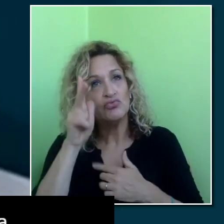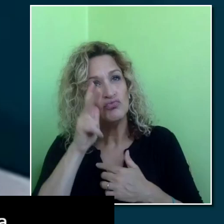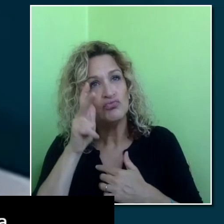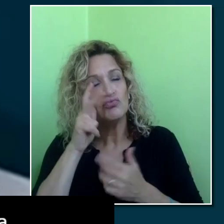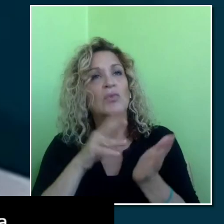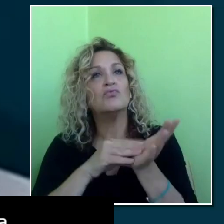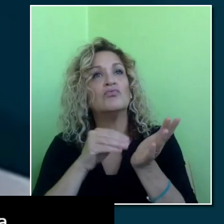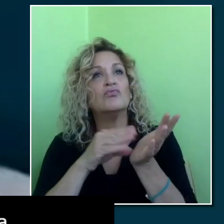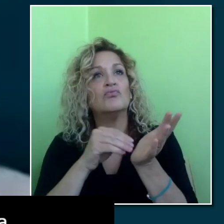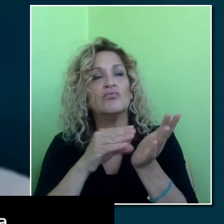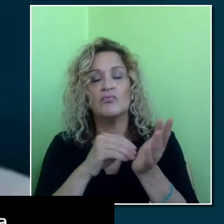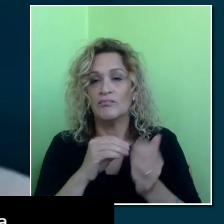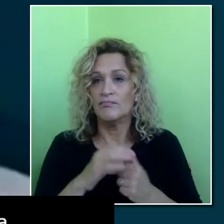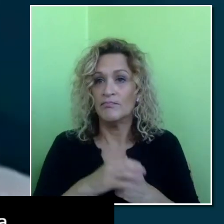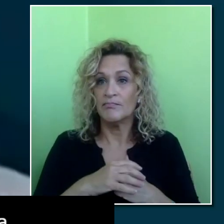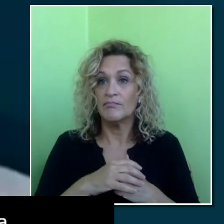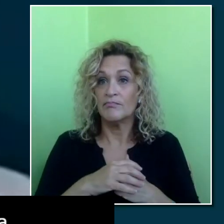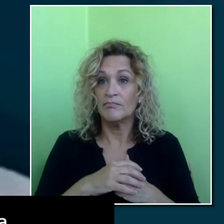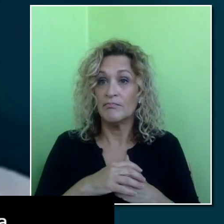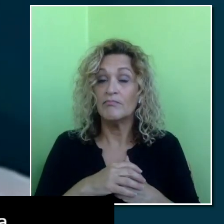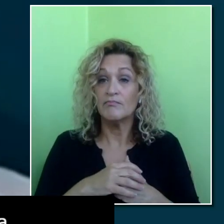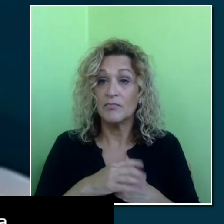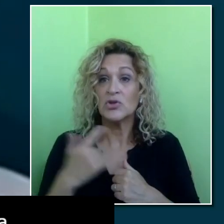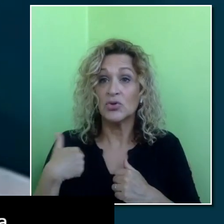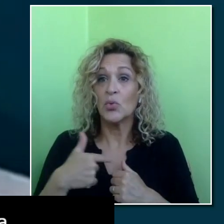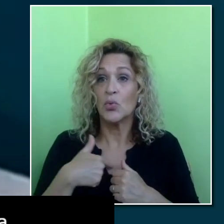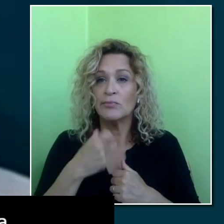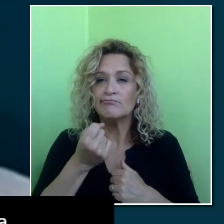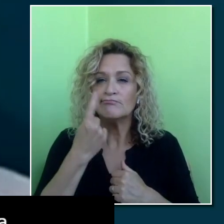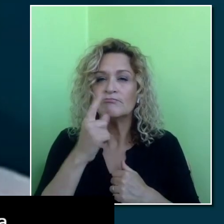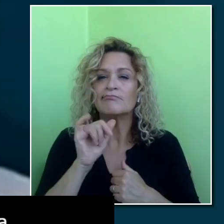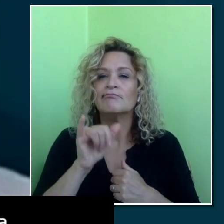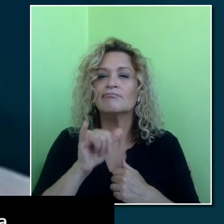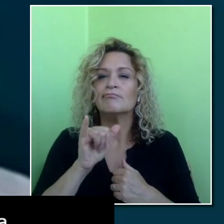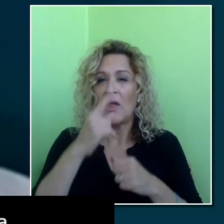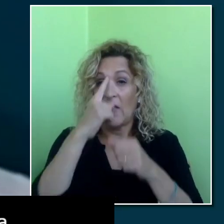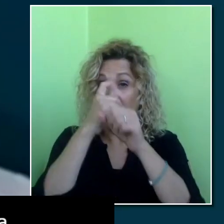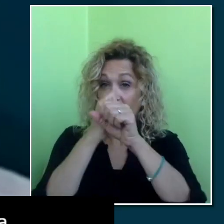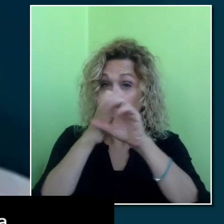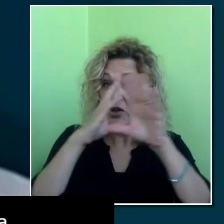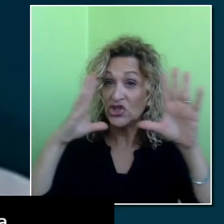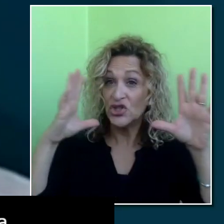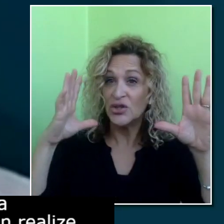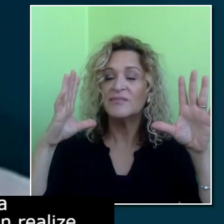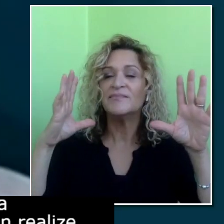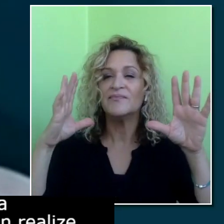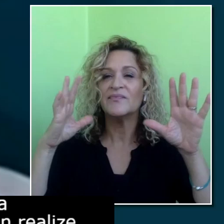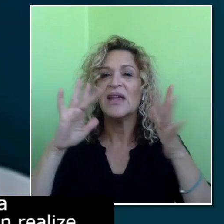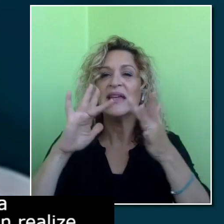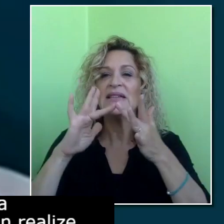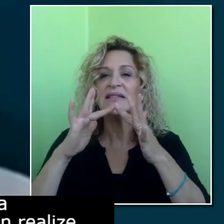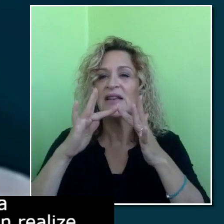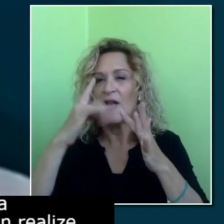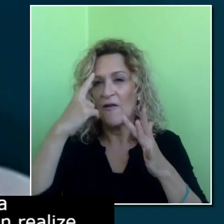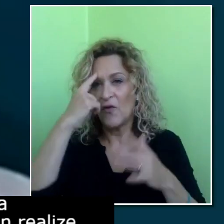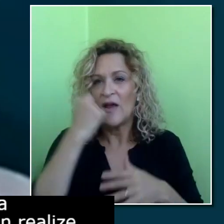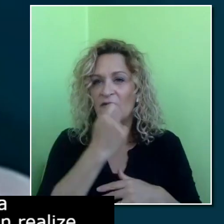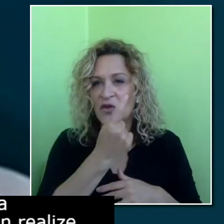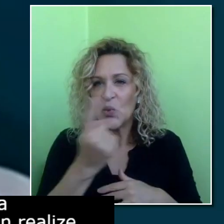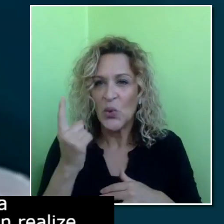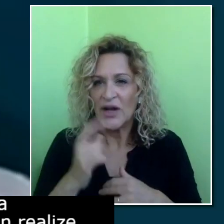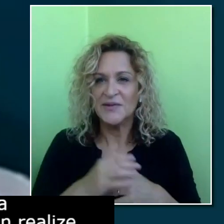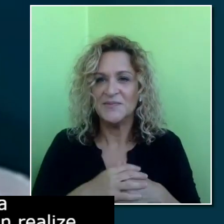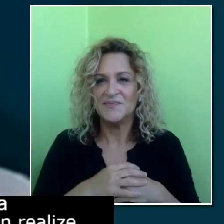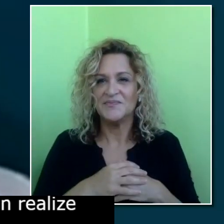way, we can realize that vision that the Internet is for everyone. I look forward to our